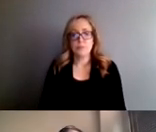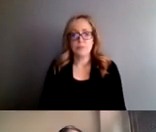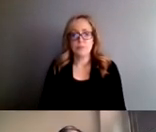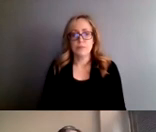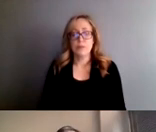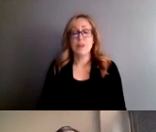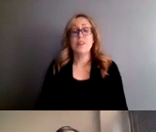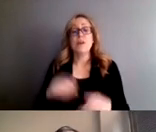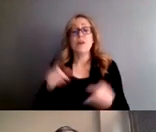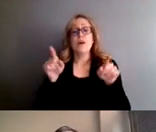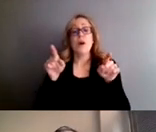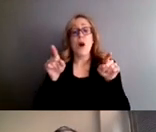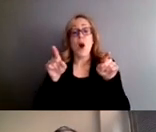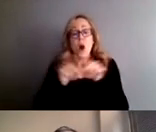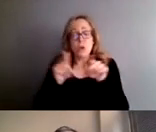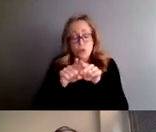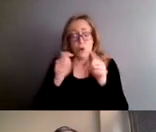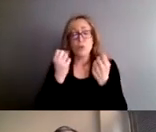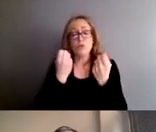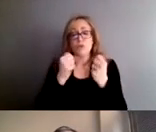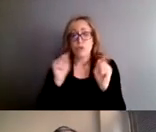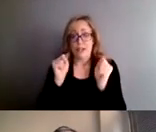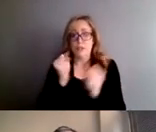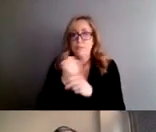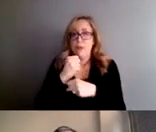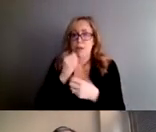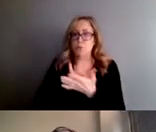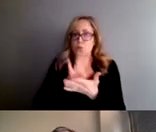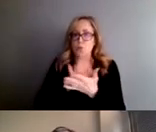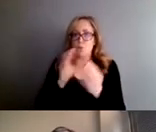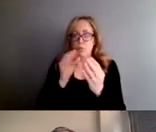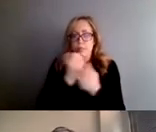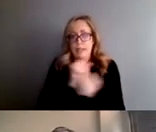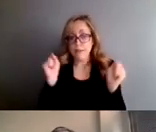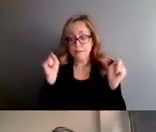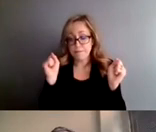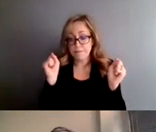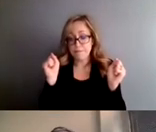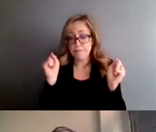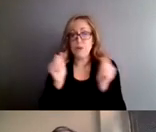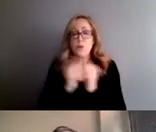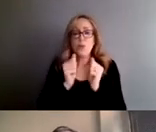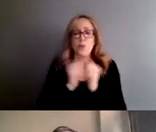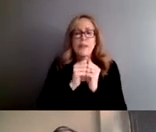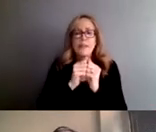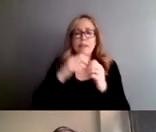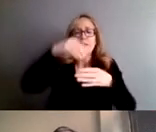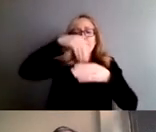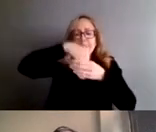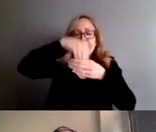So we're also attempting to make the schools even more safer with infrastructure